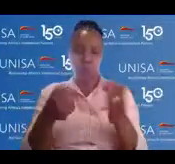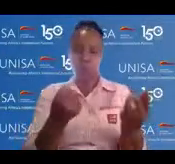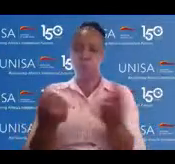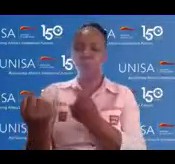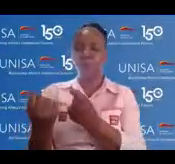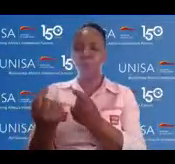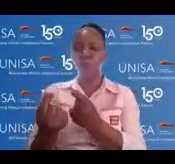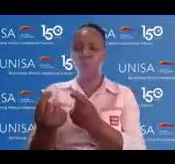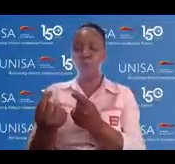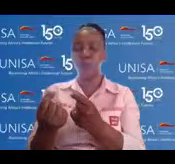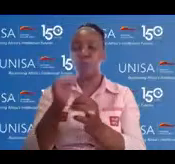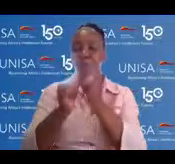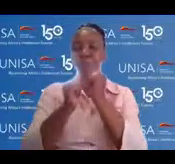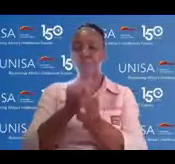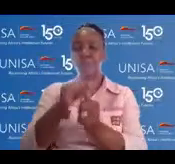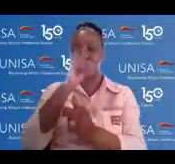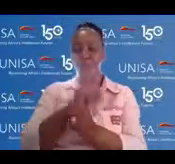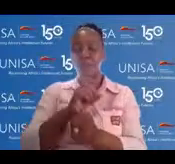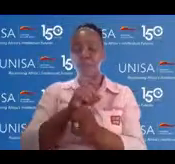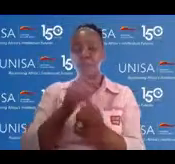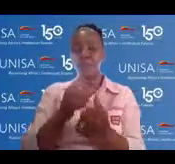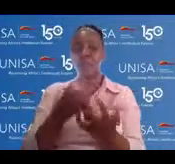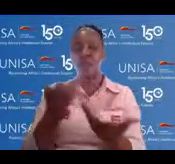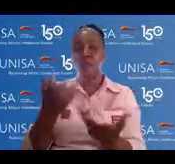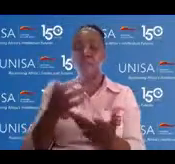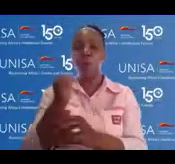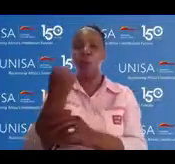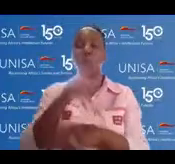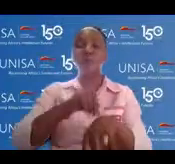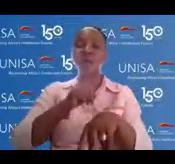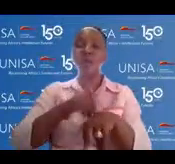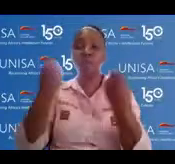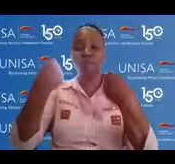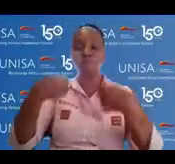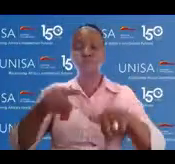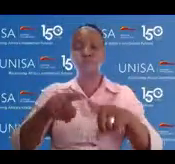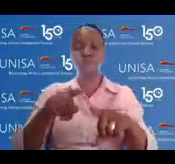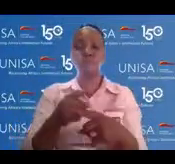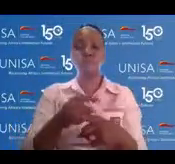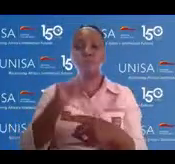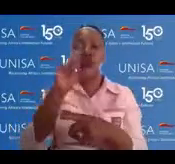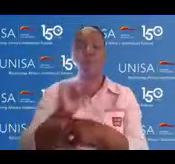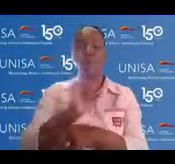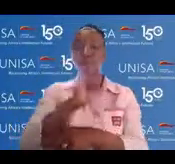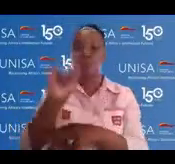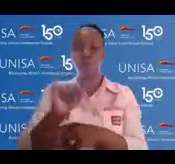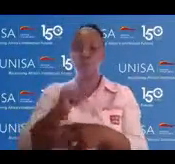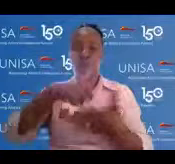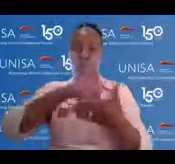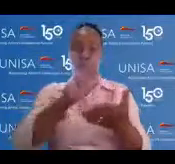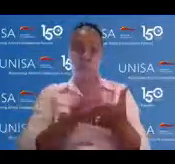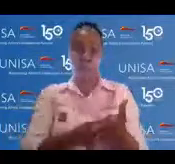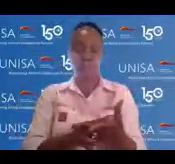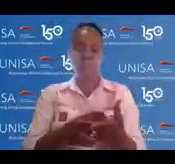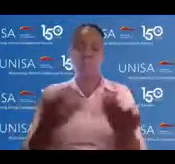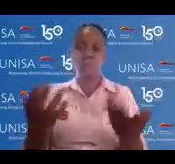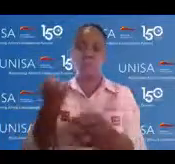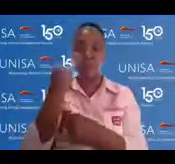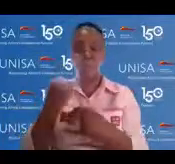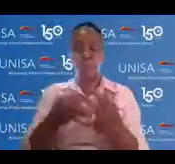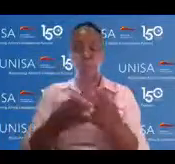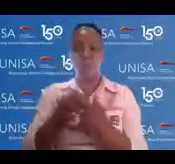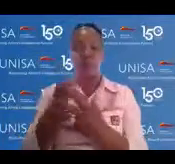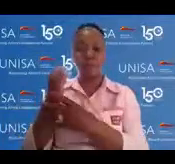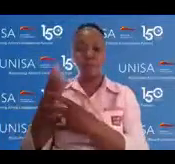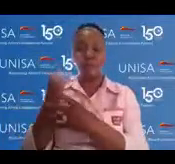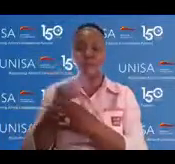gentlemen, the only time where you are allowed to minimize your app is if you are experiencing a technical issue